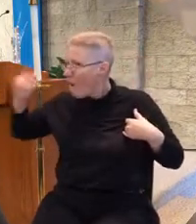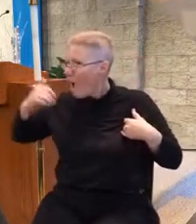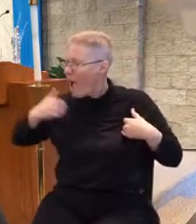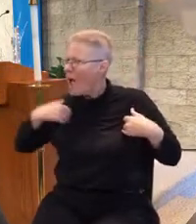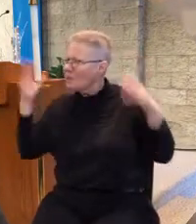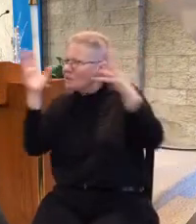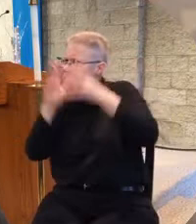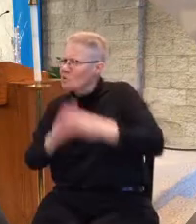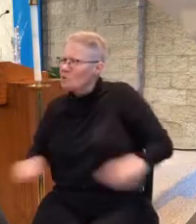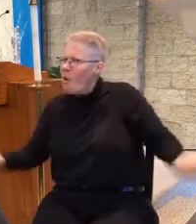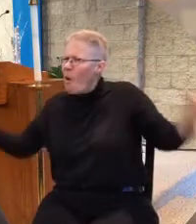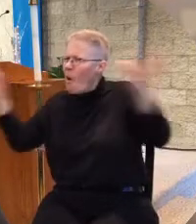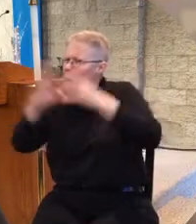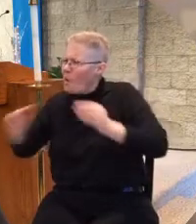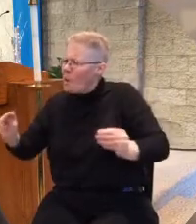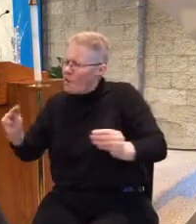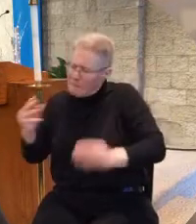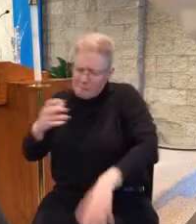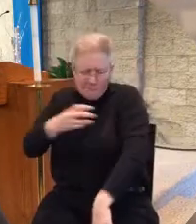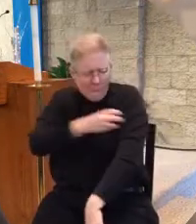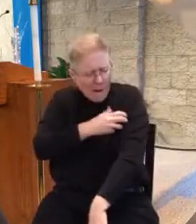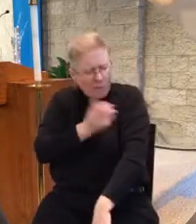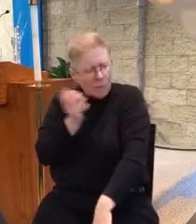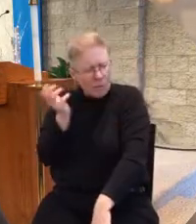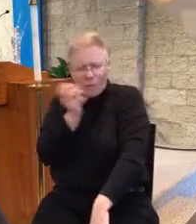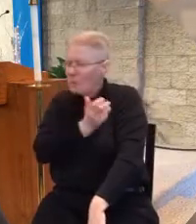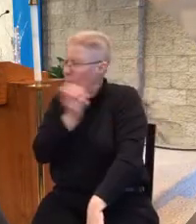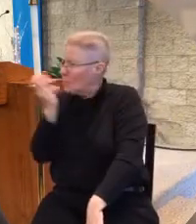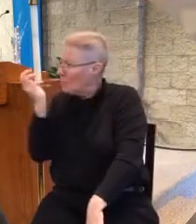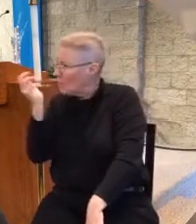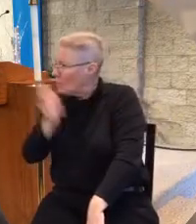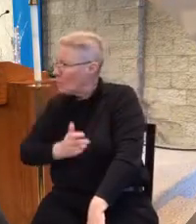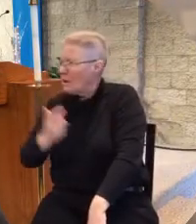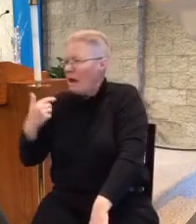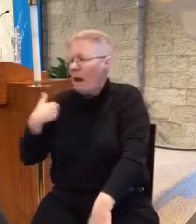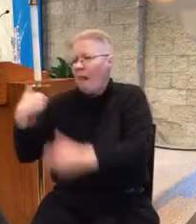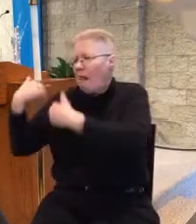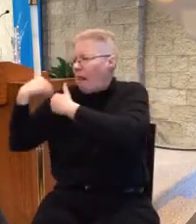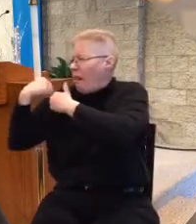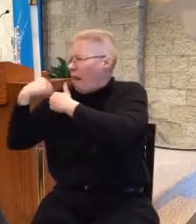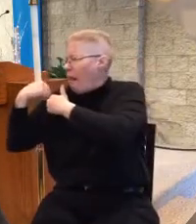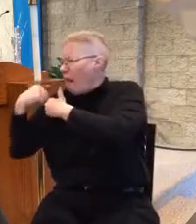story I used to carry around.